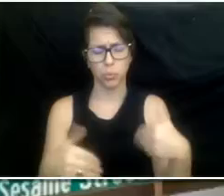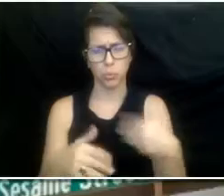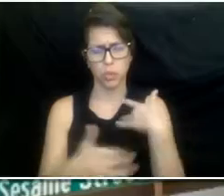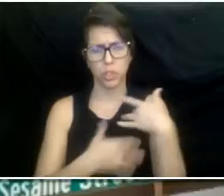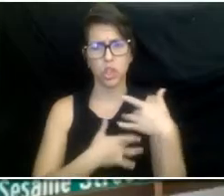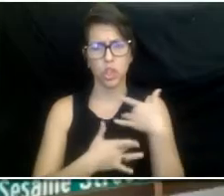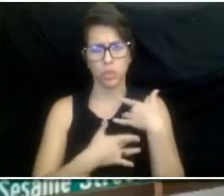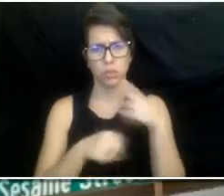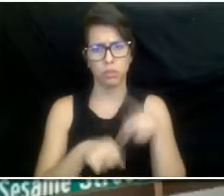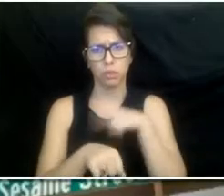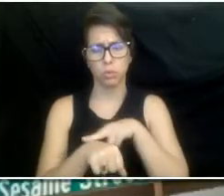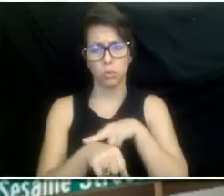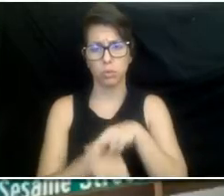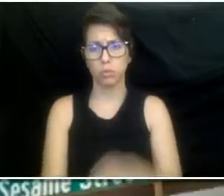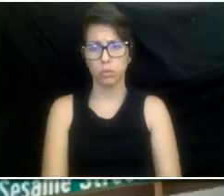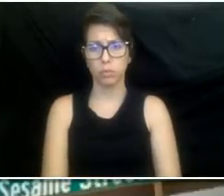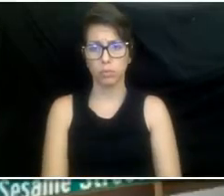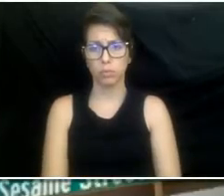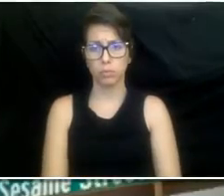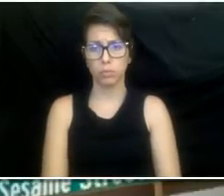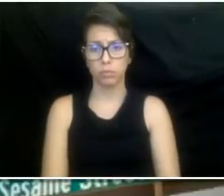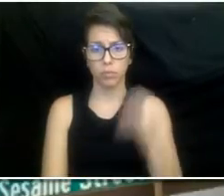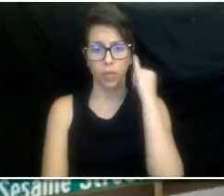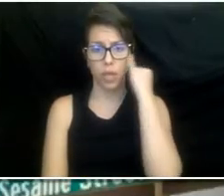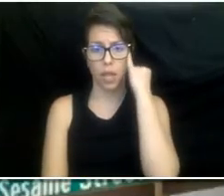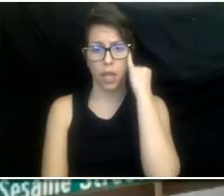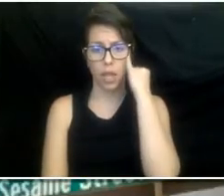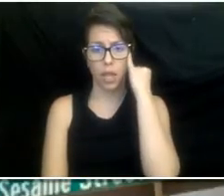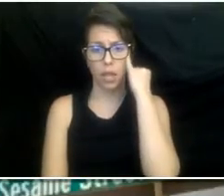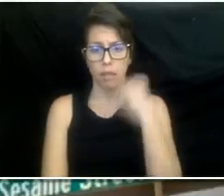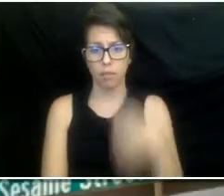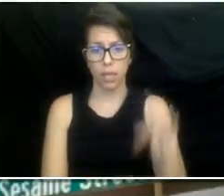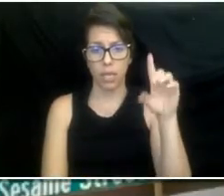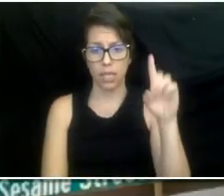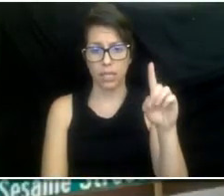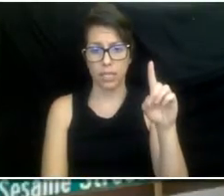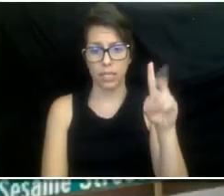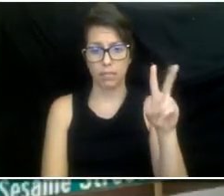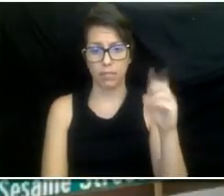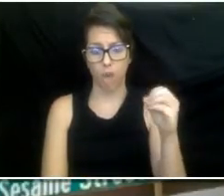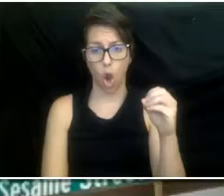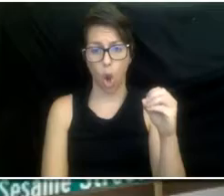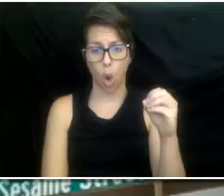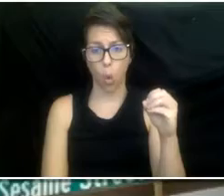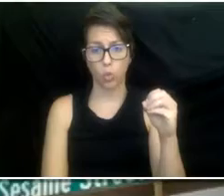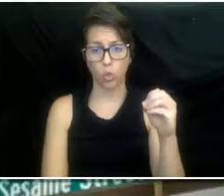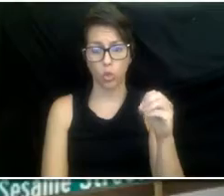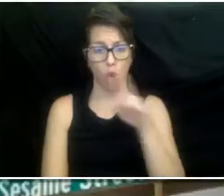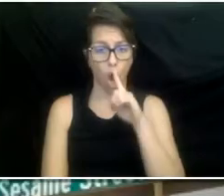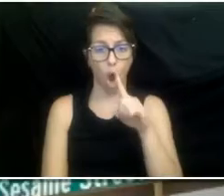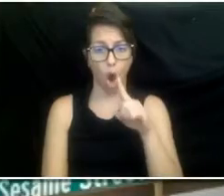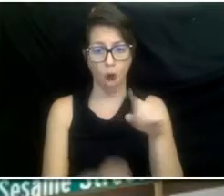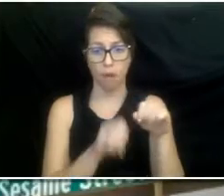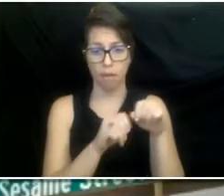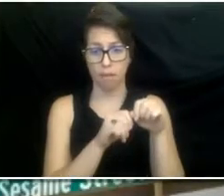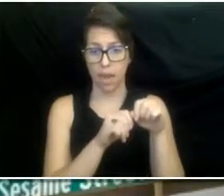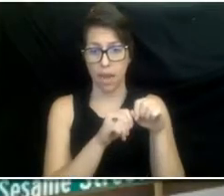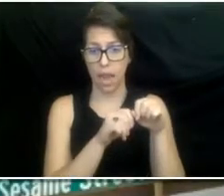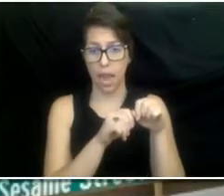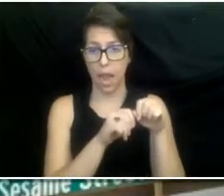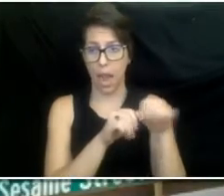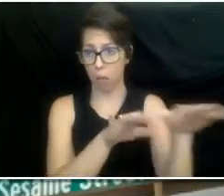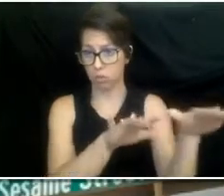with this very bizarre situation of covid Ling on top